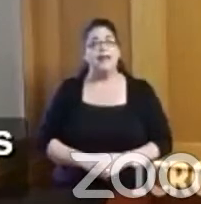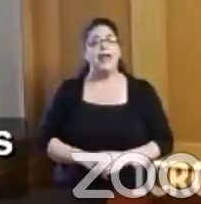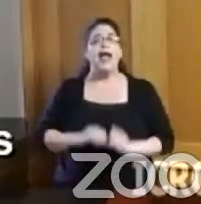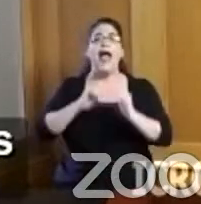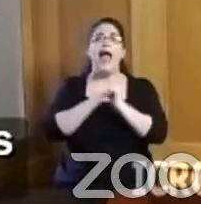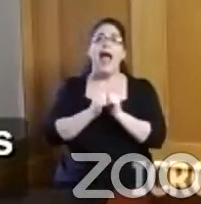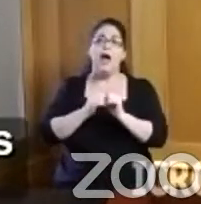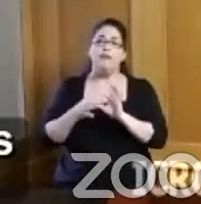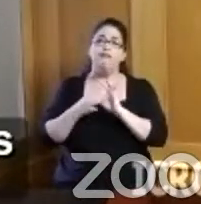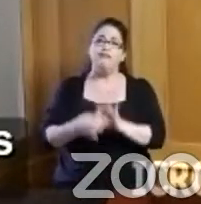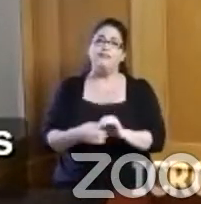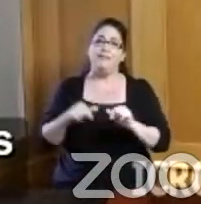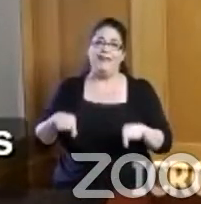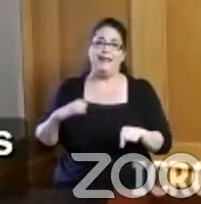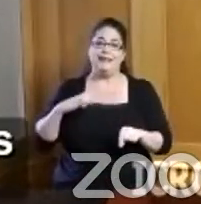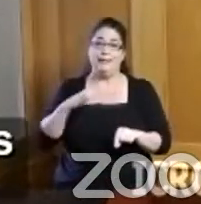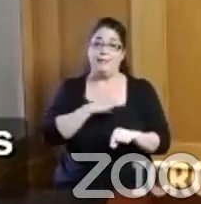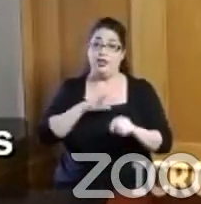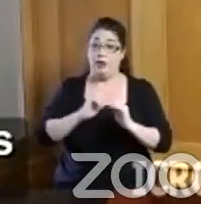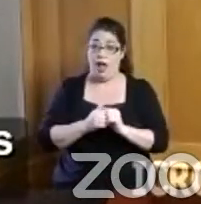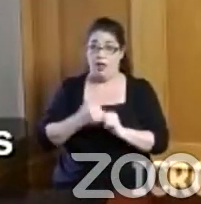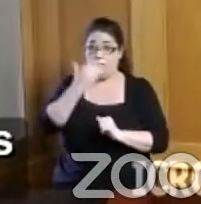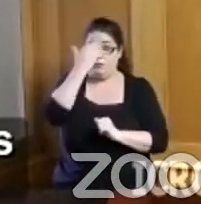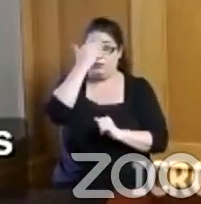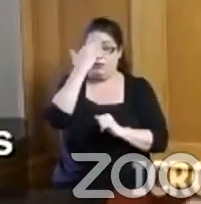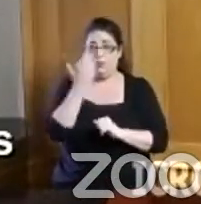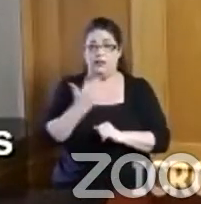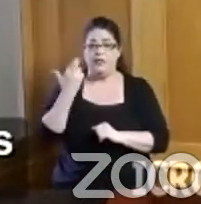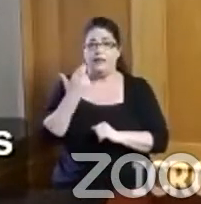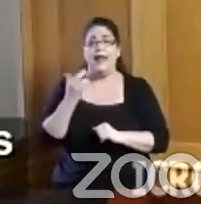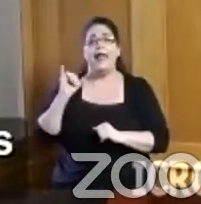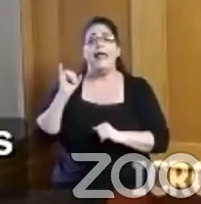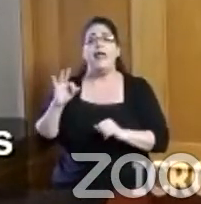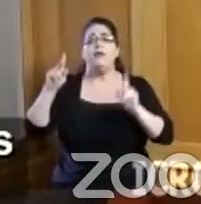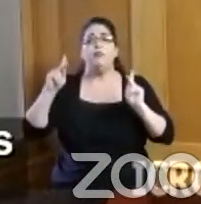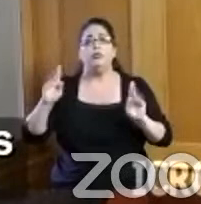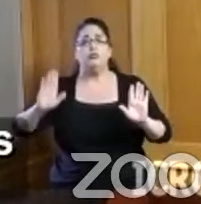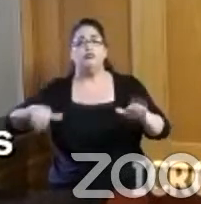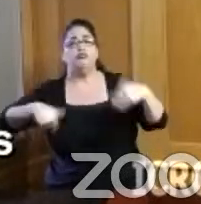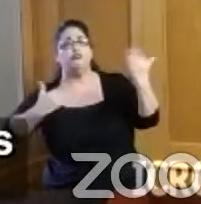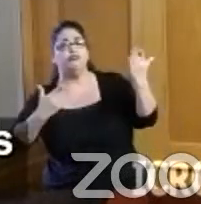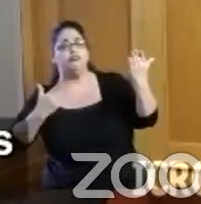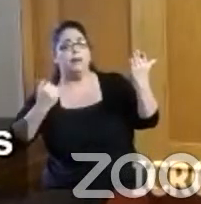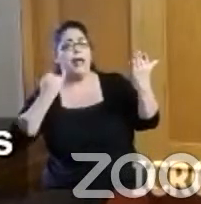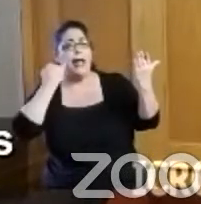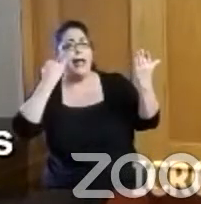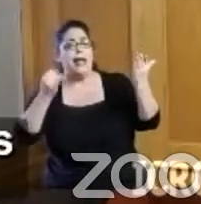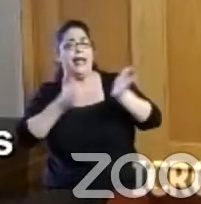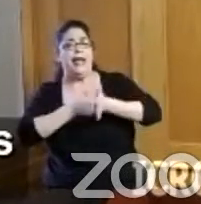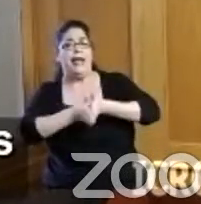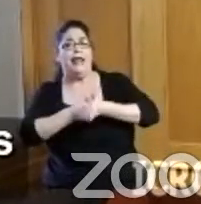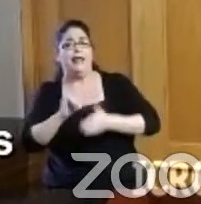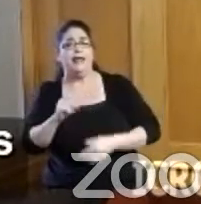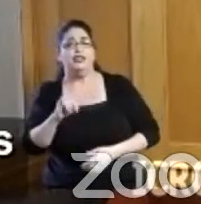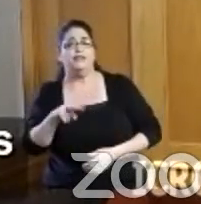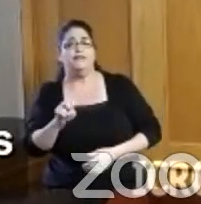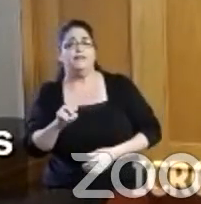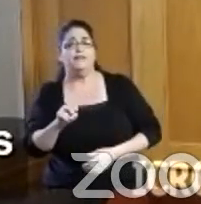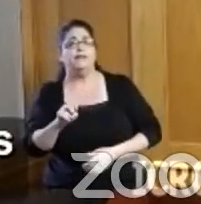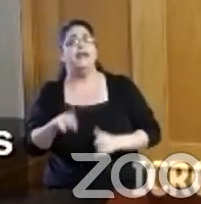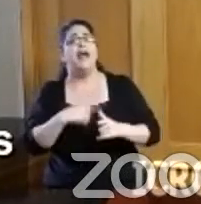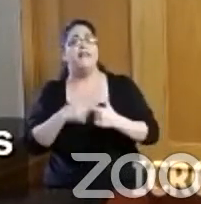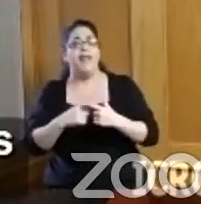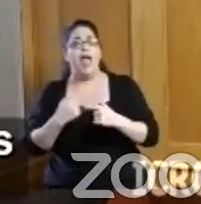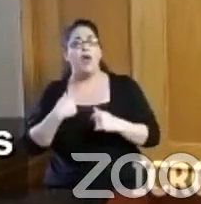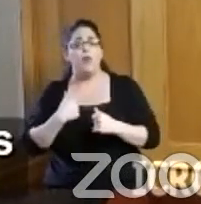our commission, just for those who don't know, someone brings up an initiative and then they bring it to all of our offices and then we jump